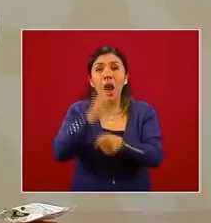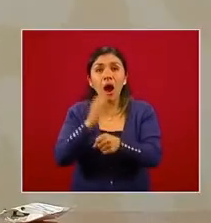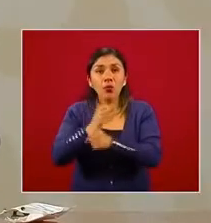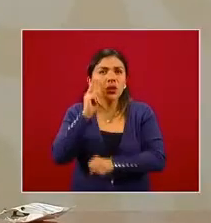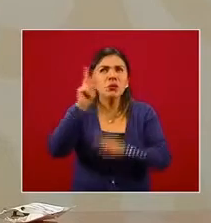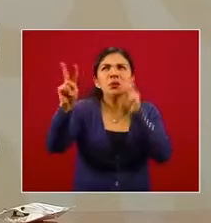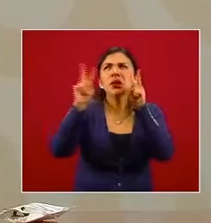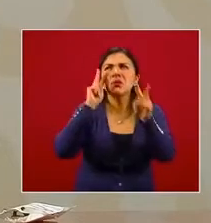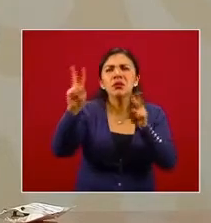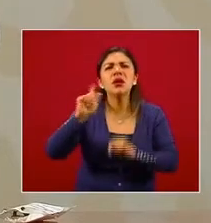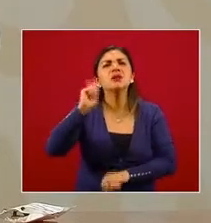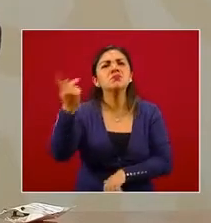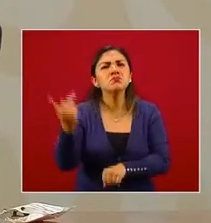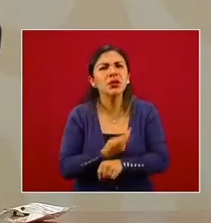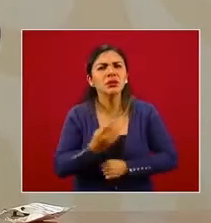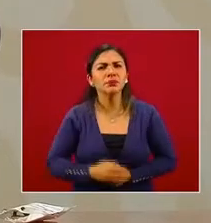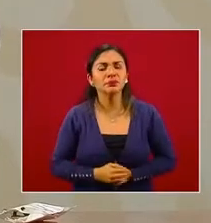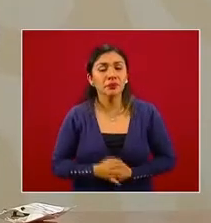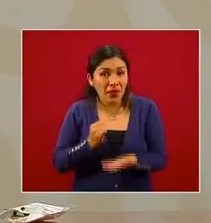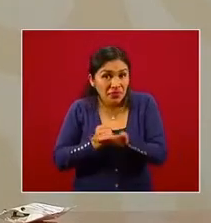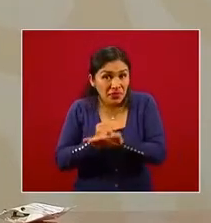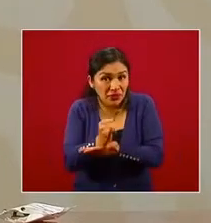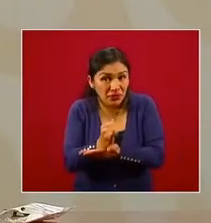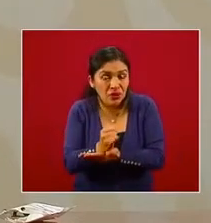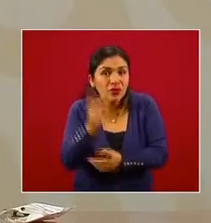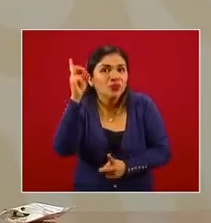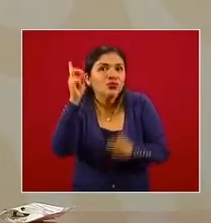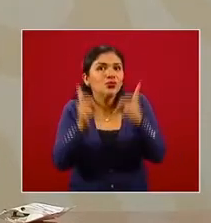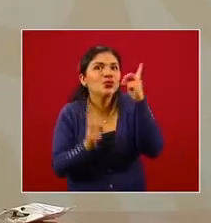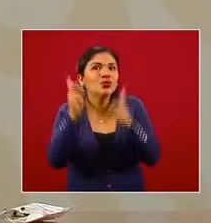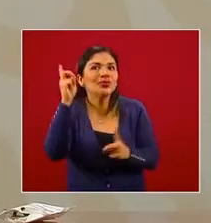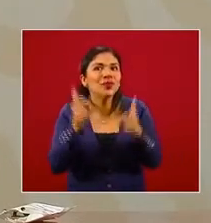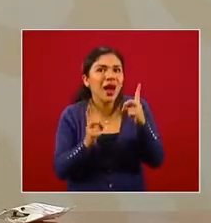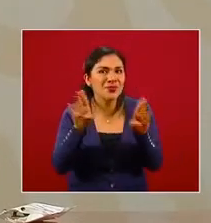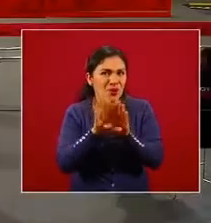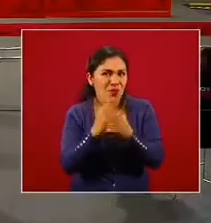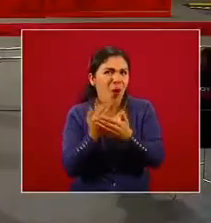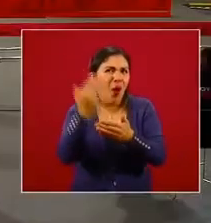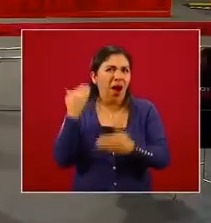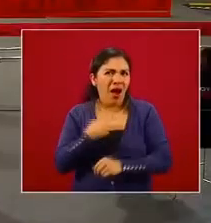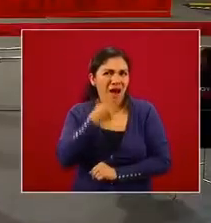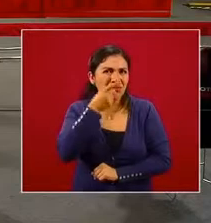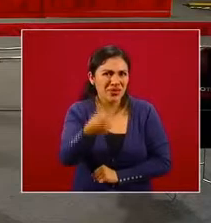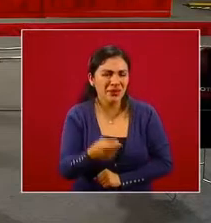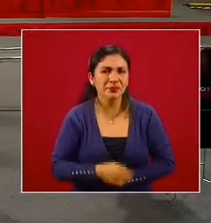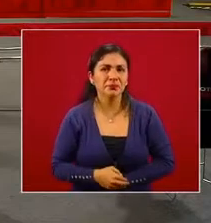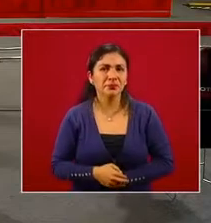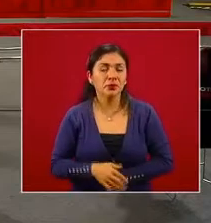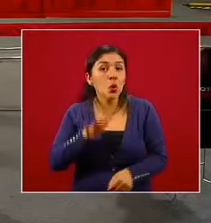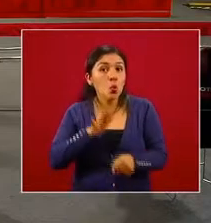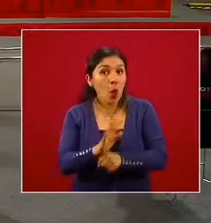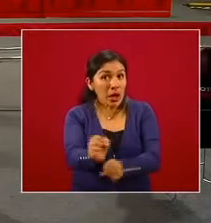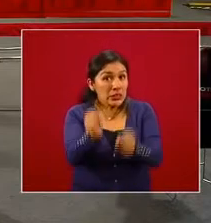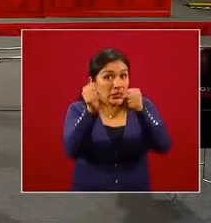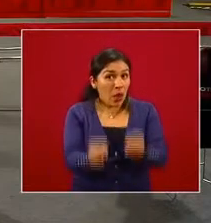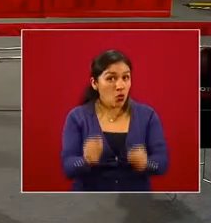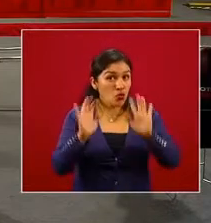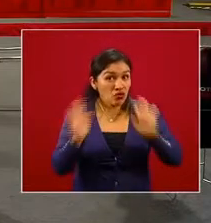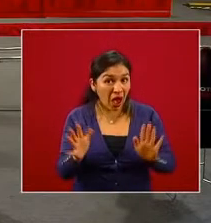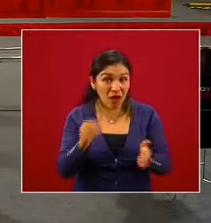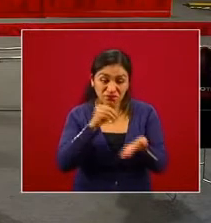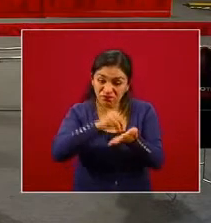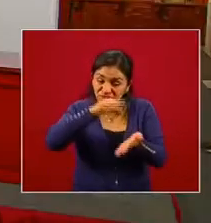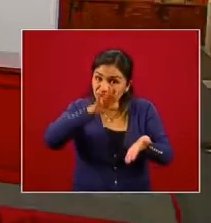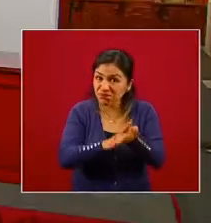country, what they're experiencing is that they're unsure about their decisions. Nothing is